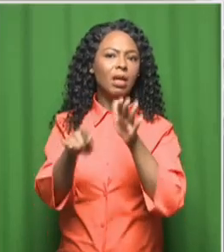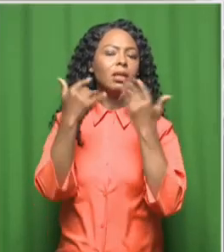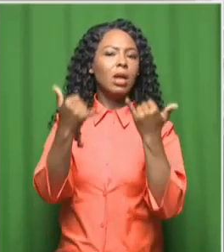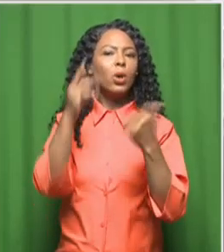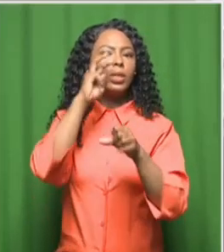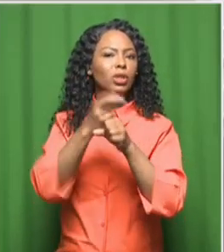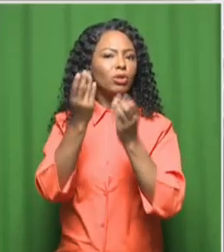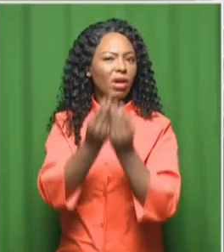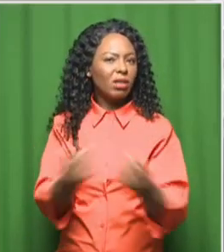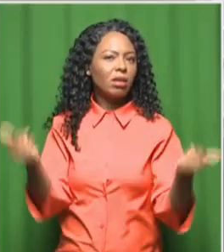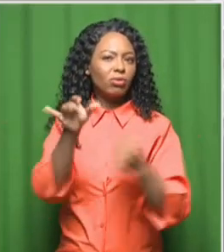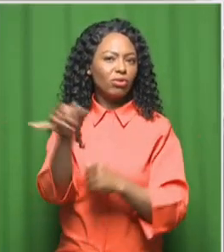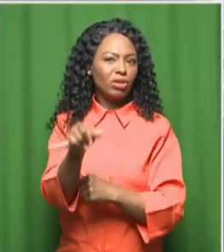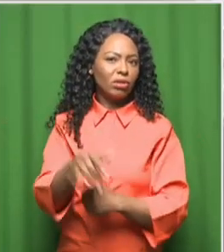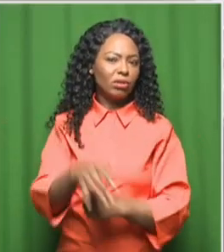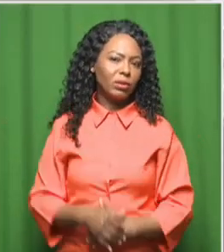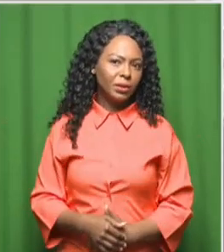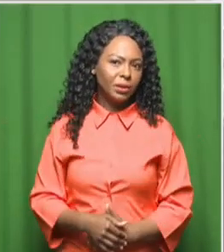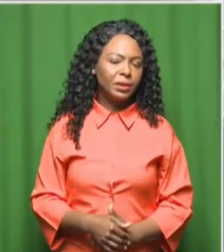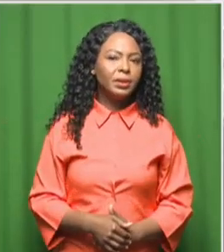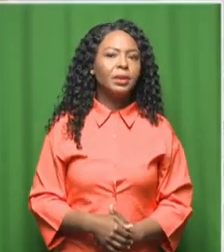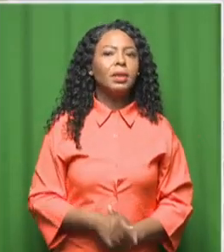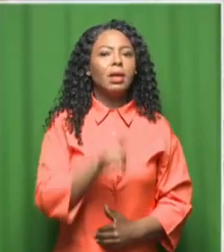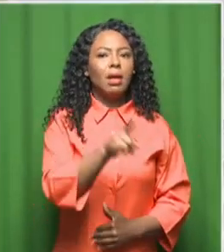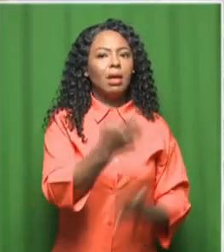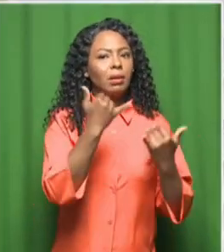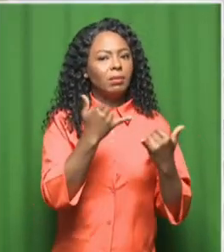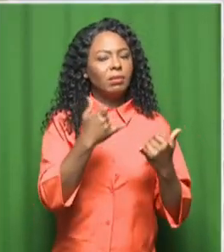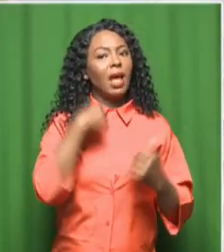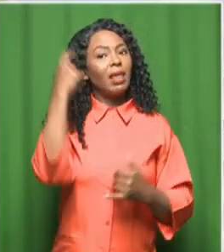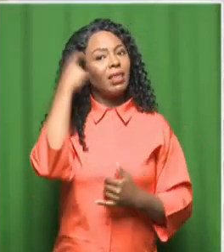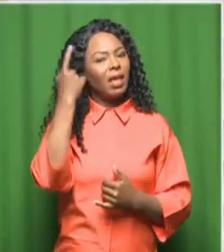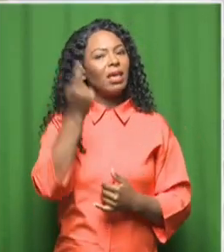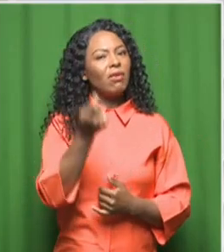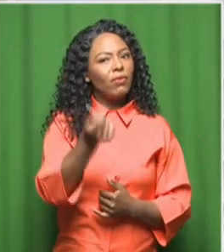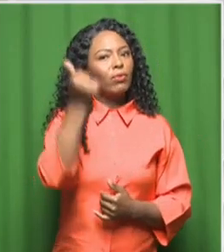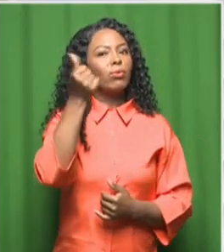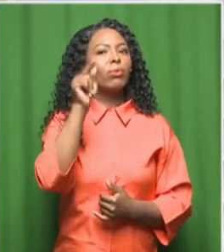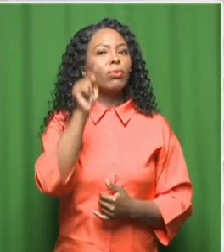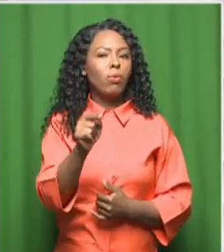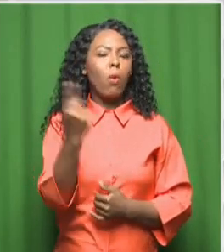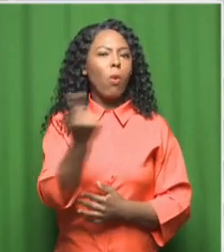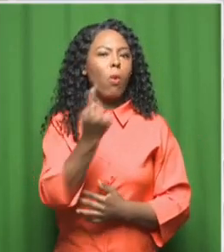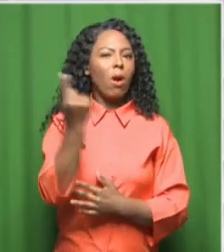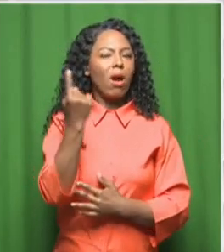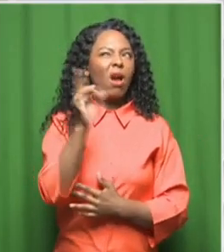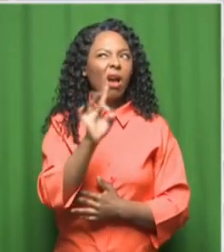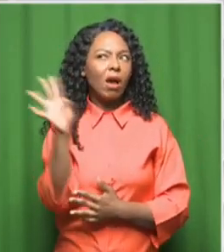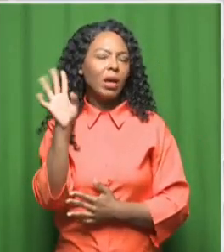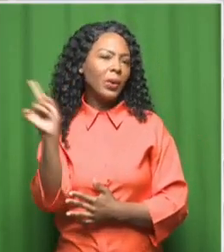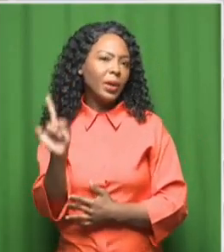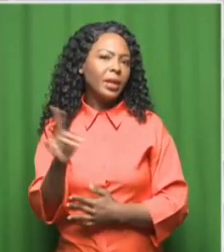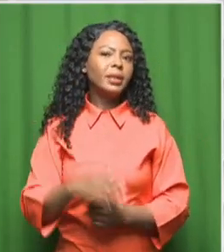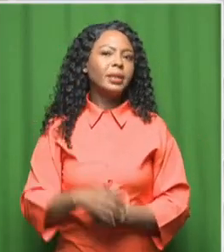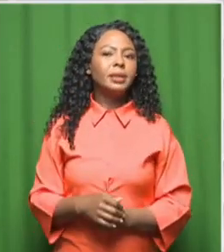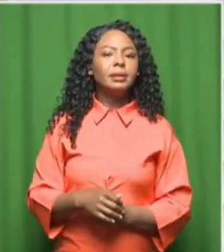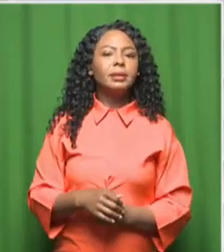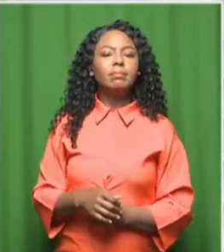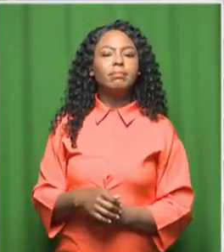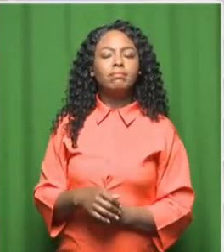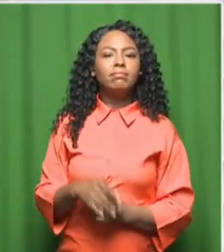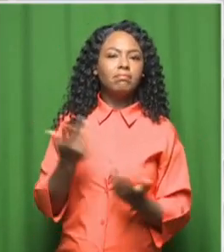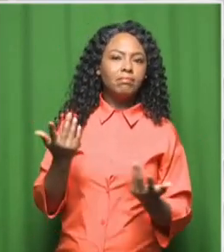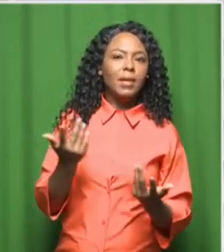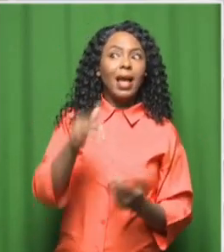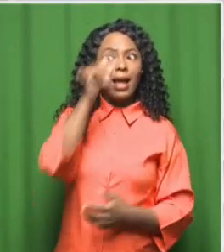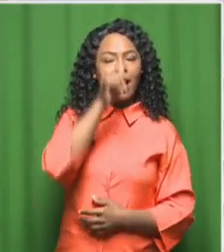addressed. So I think that there are quite a few. One is, it may sound counterintuitive, but